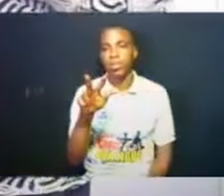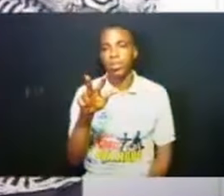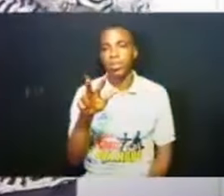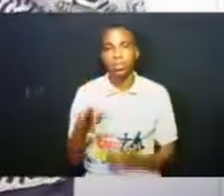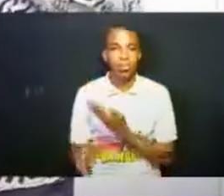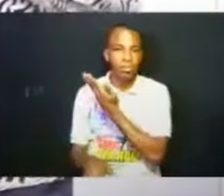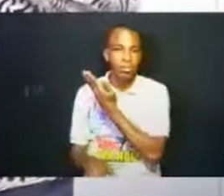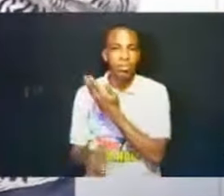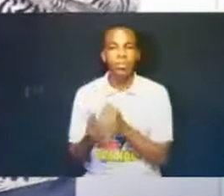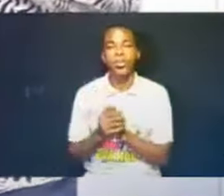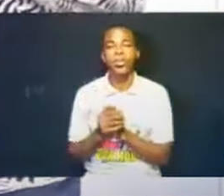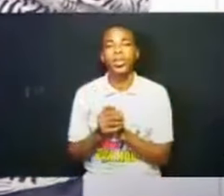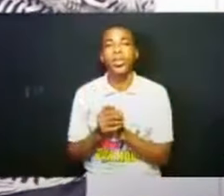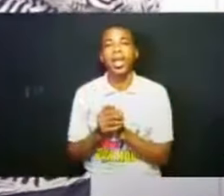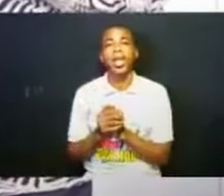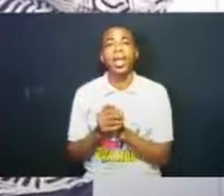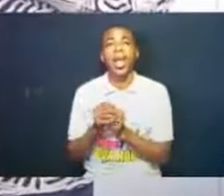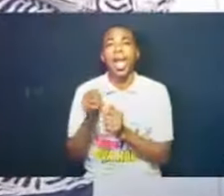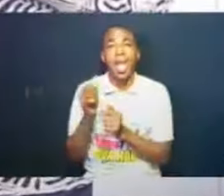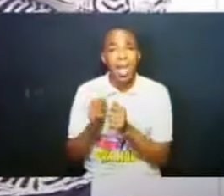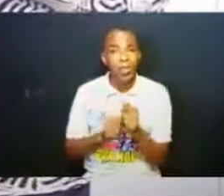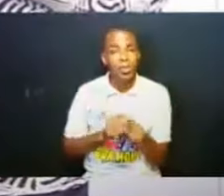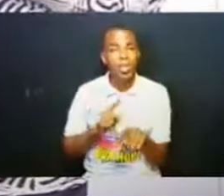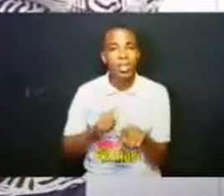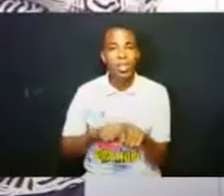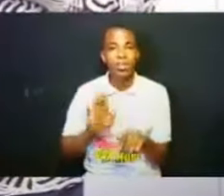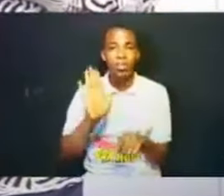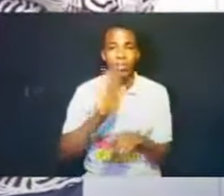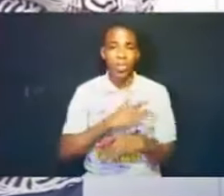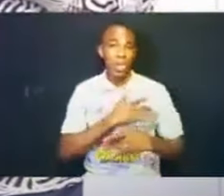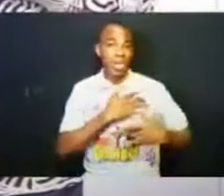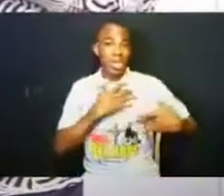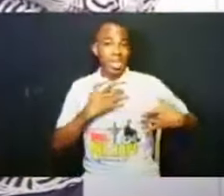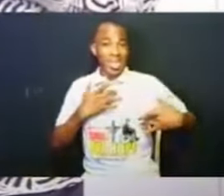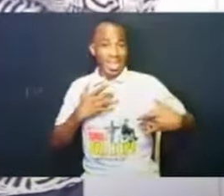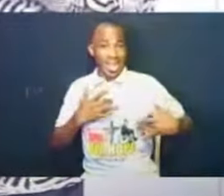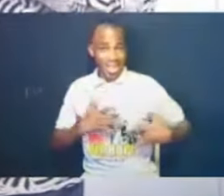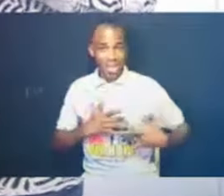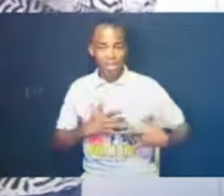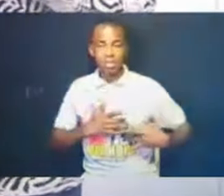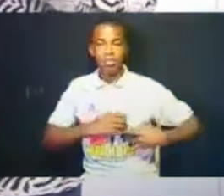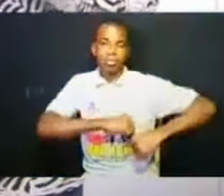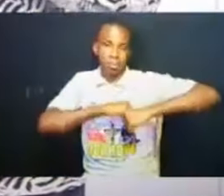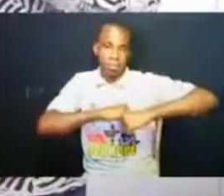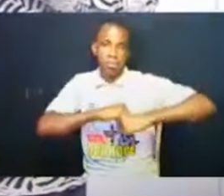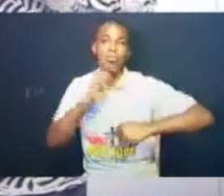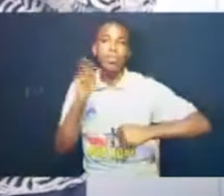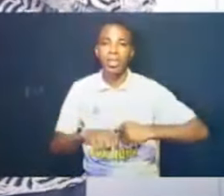Above all else, guard your heart, for everything you do flows out of it.